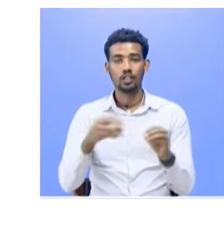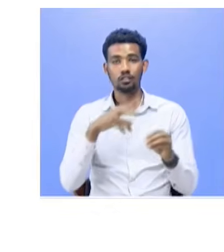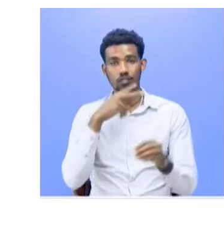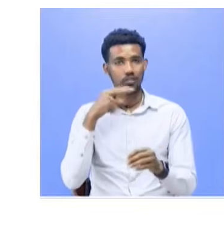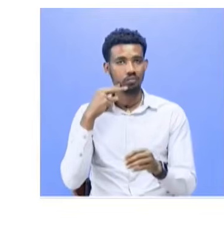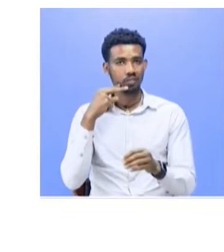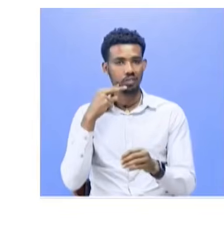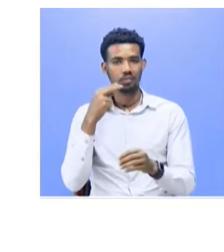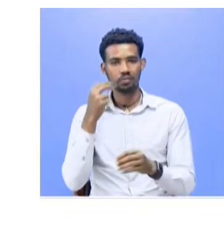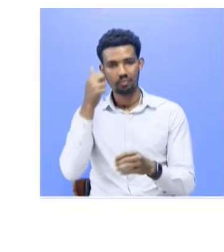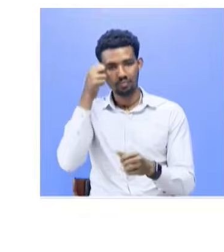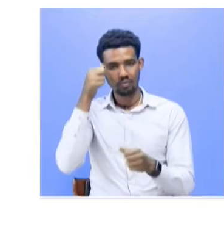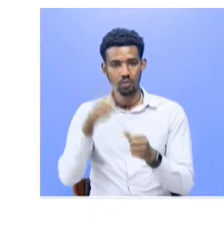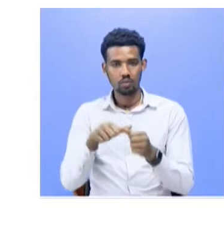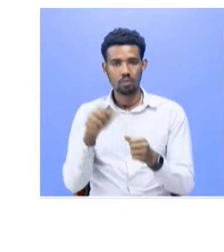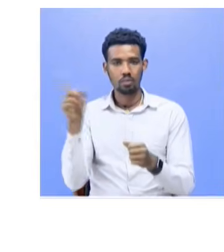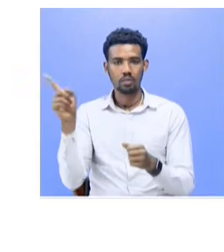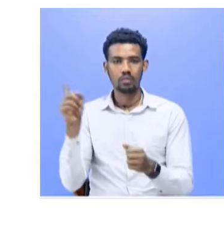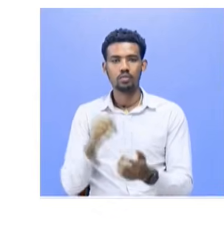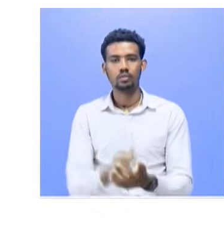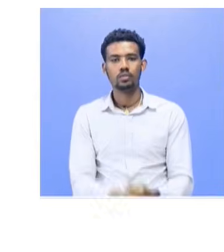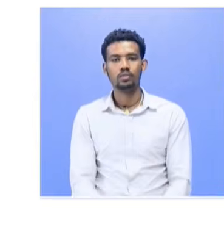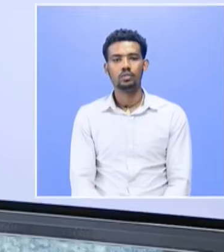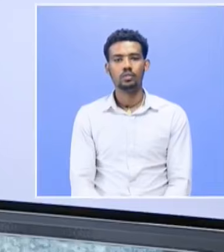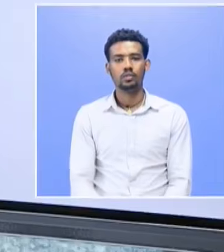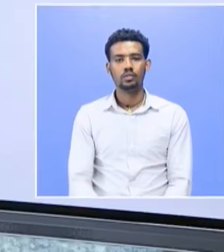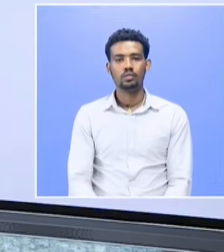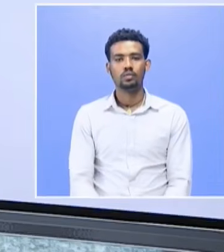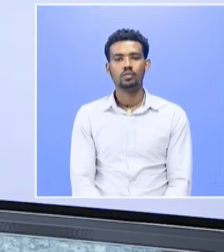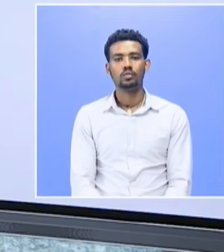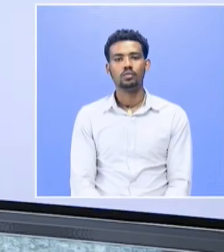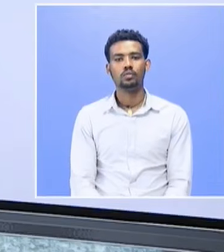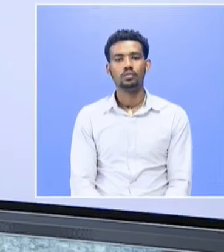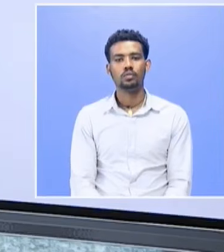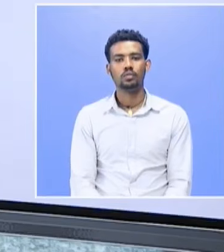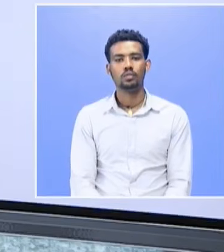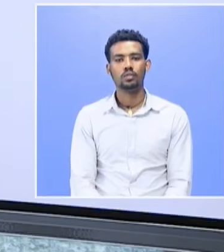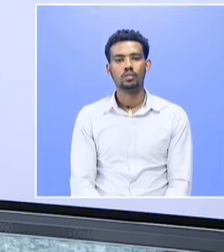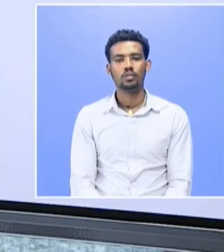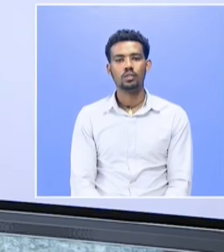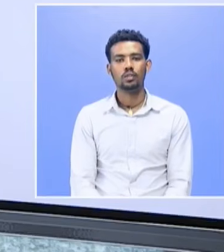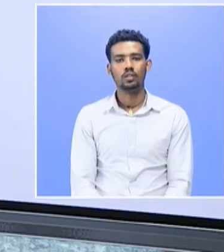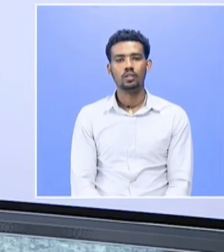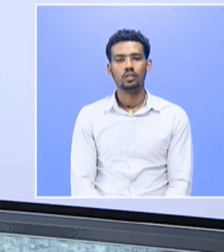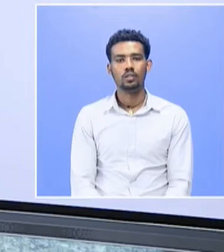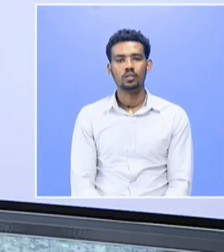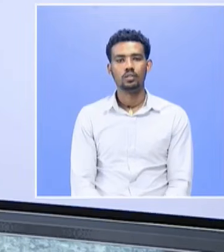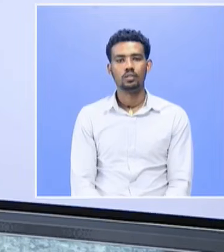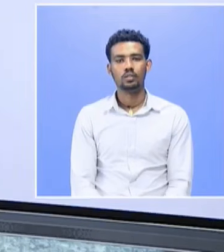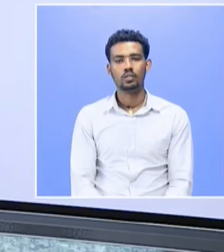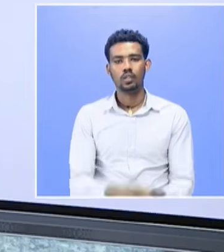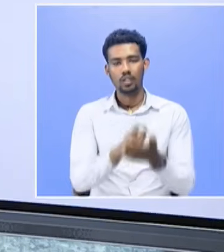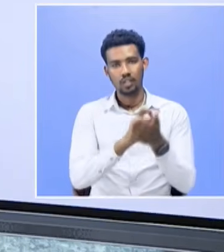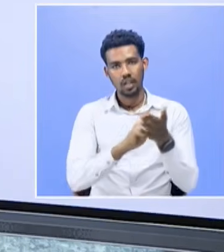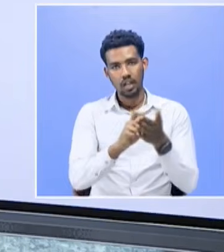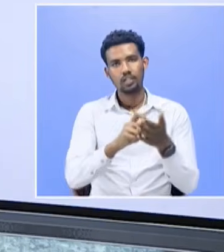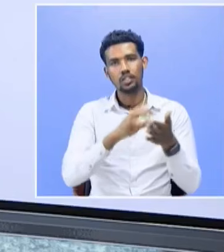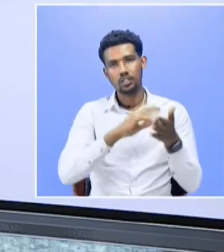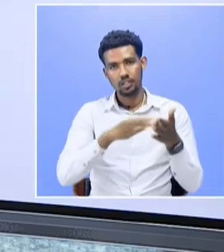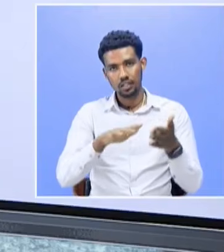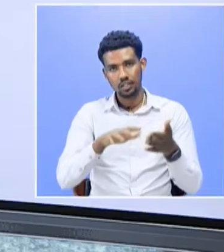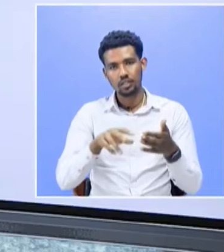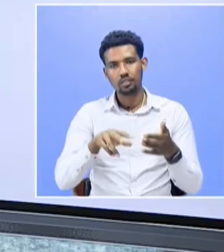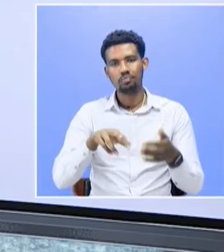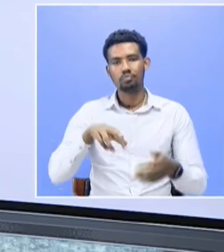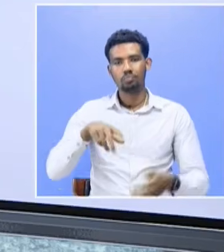read, and etc. We can mention many different kinds of action verbs. These are the main